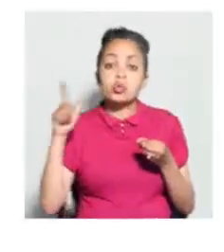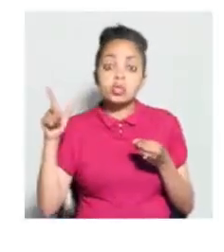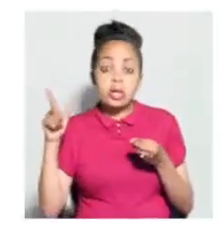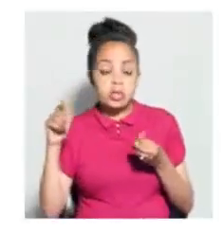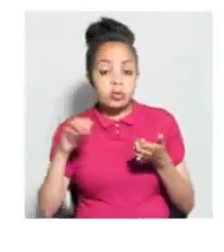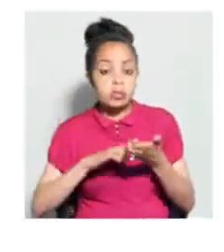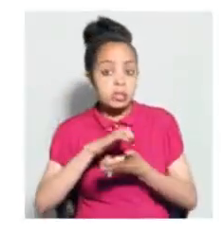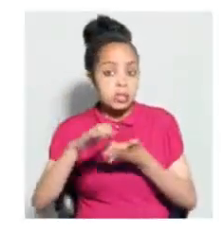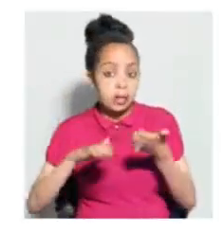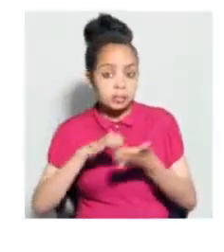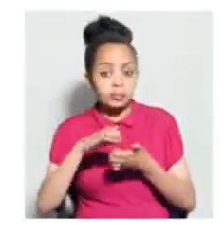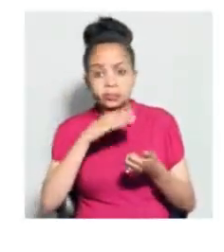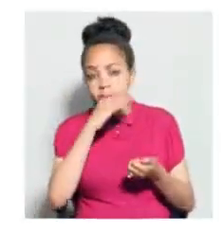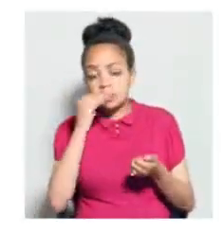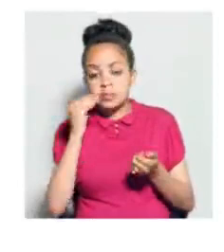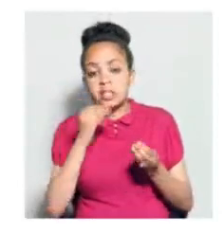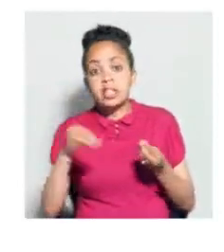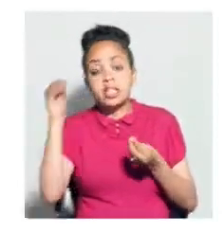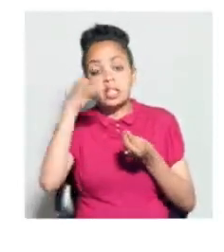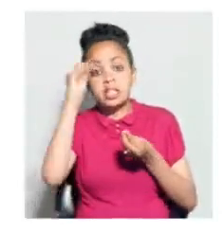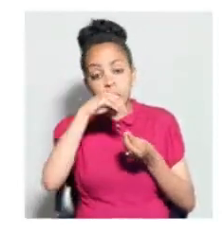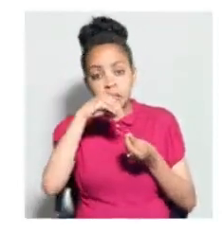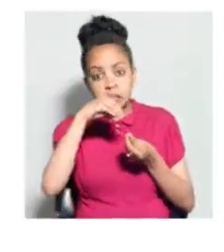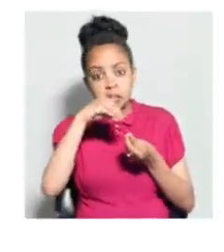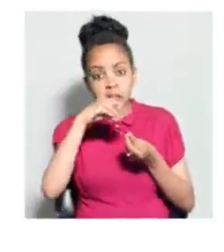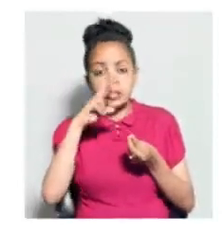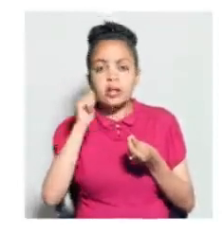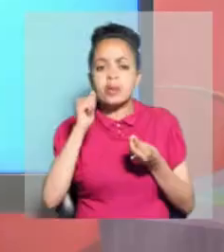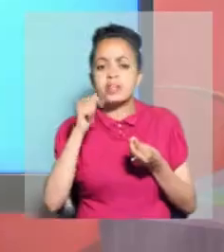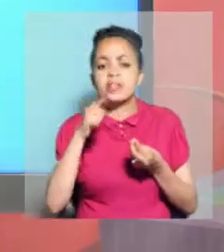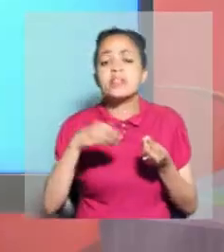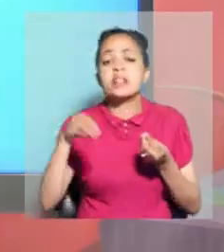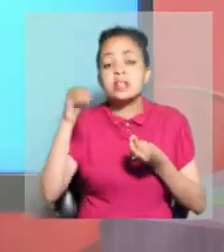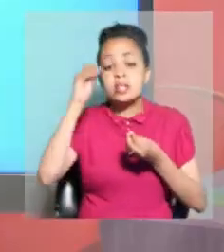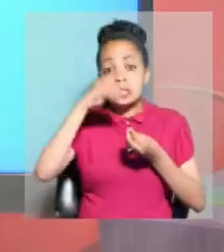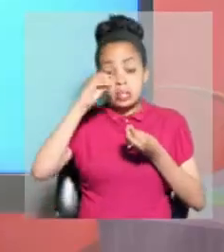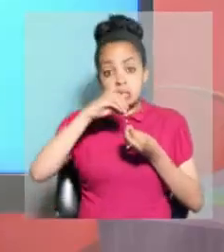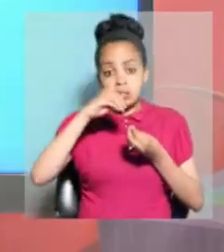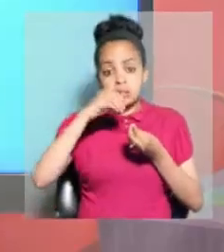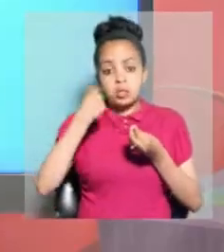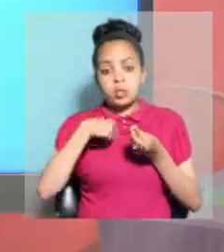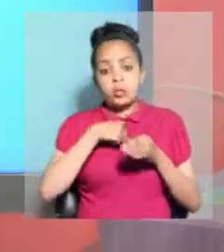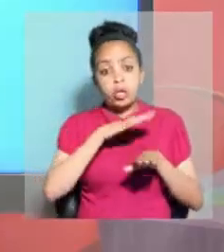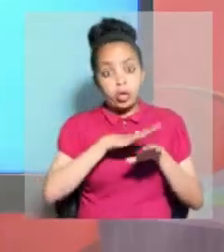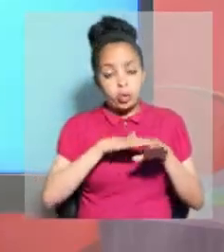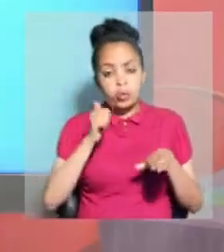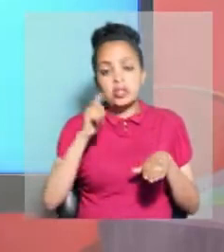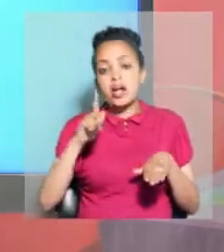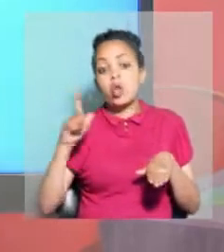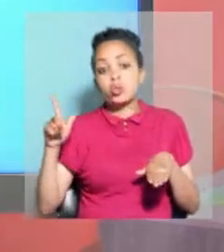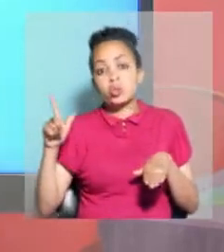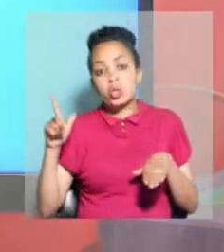an enzyme and increase the rate, if the rate become increased, we call there is